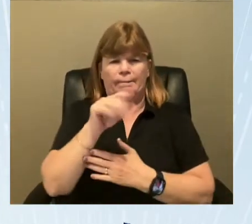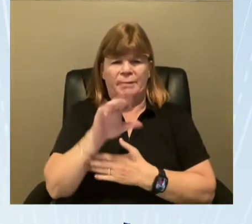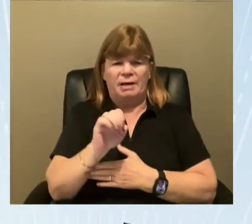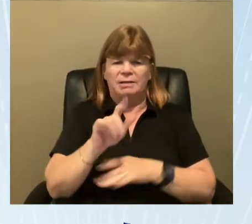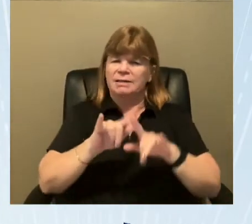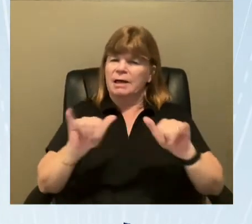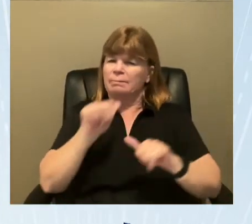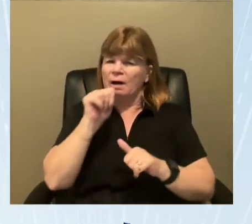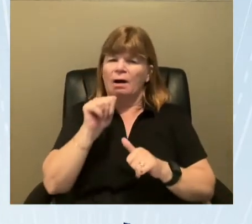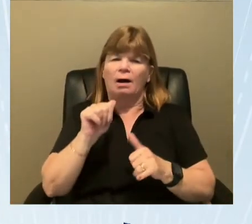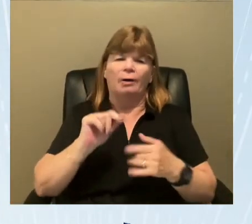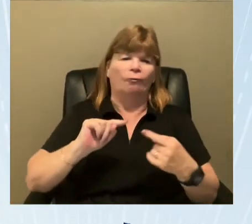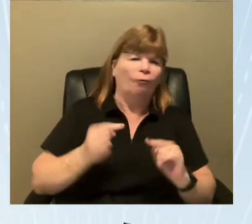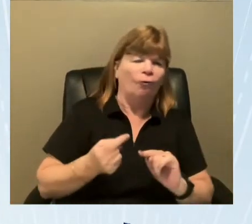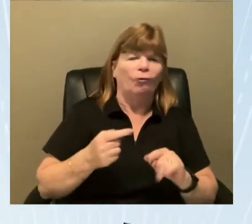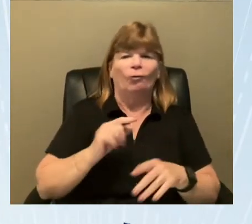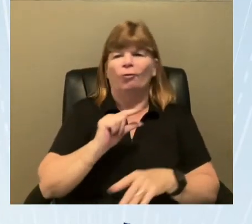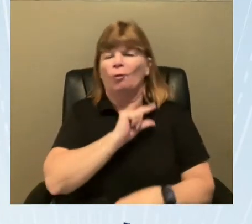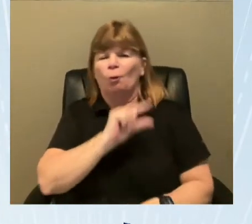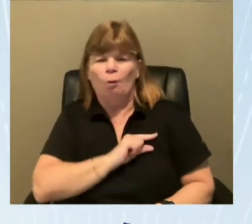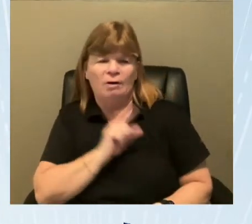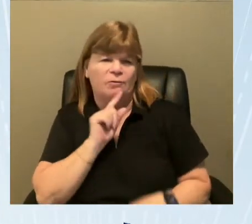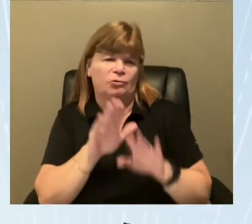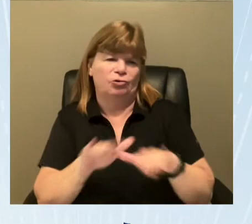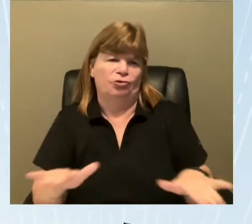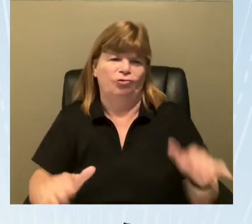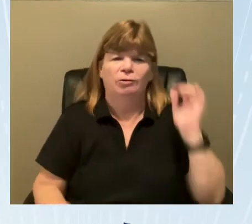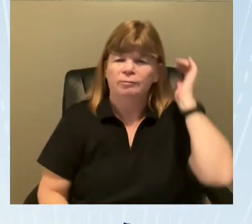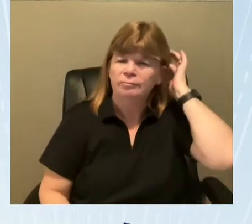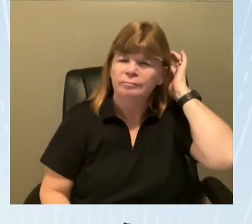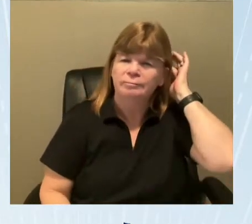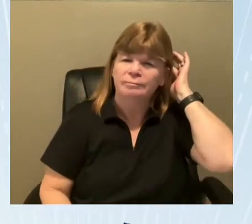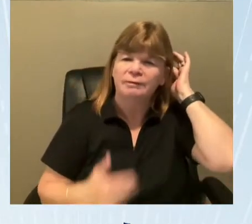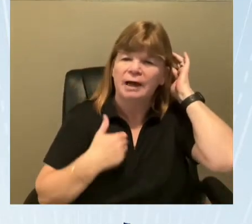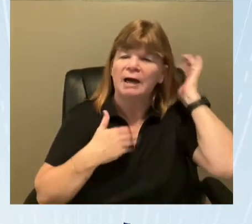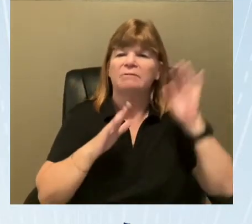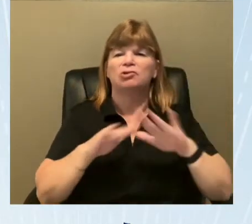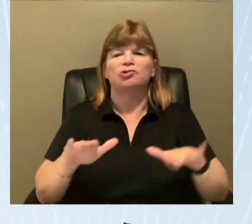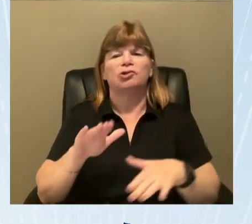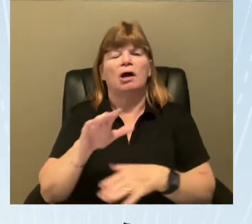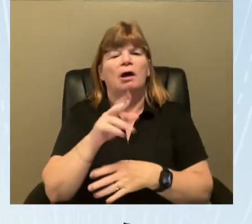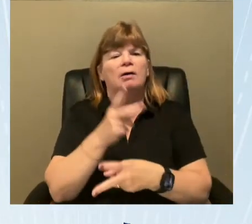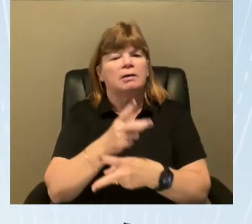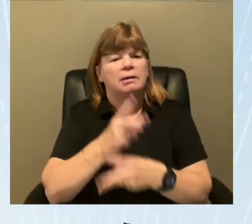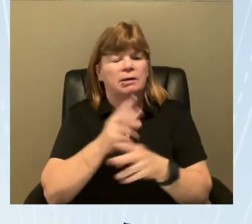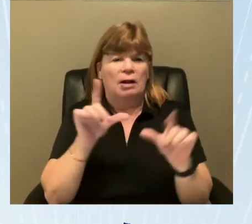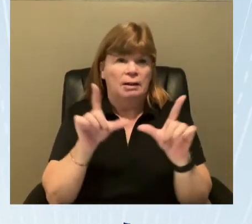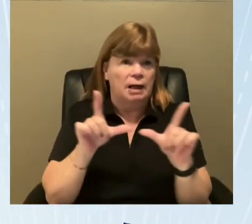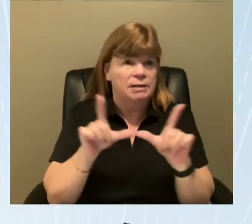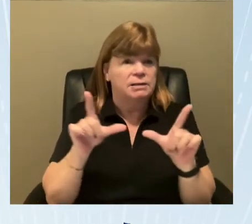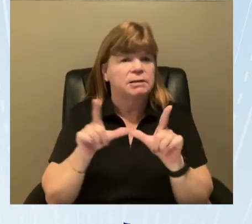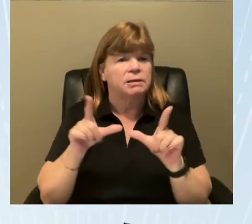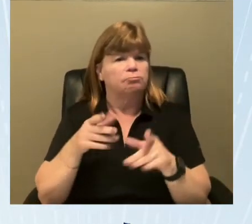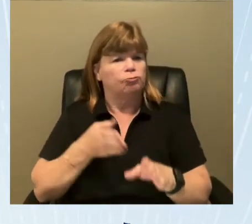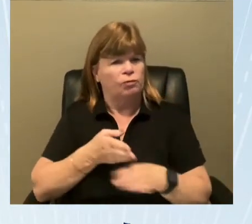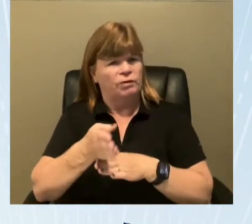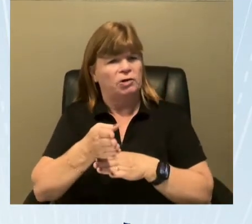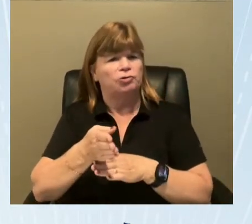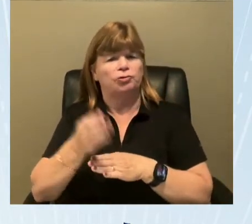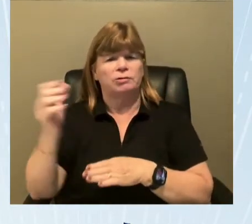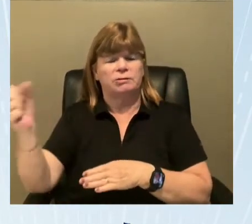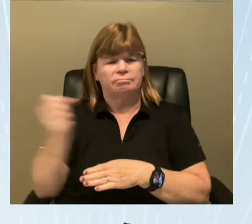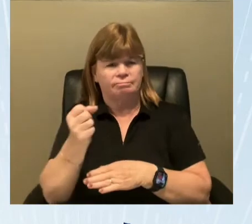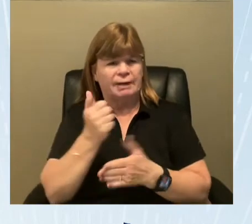quality for the children. Having childcare licensing consultants who can guide providers